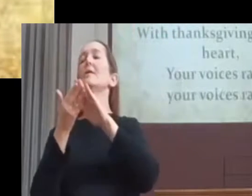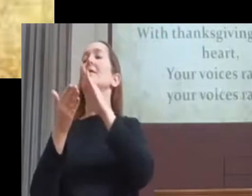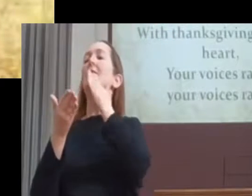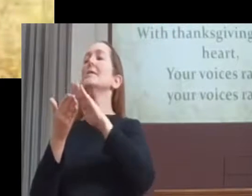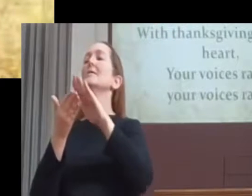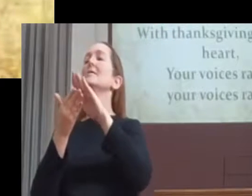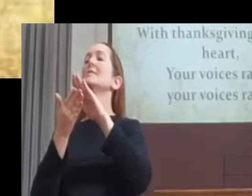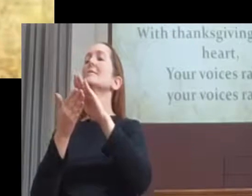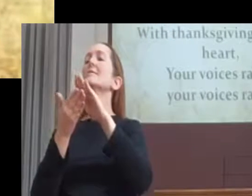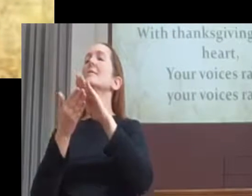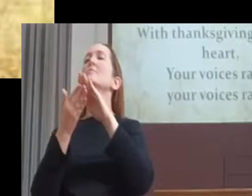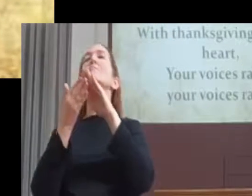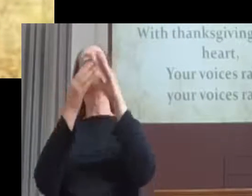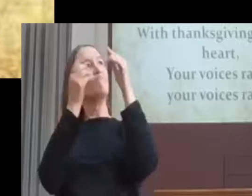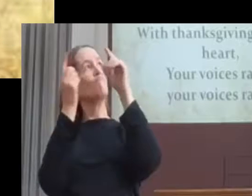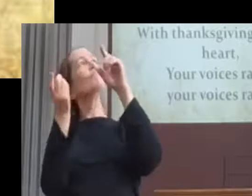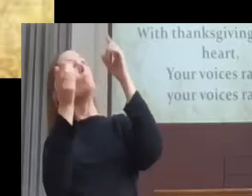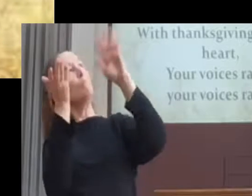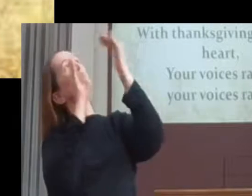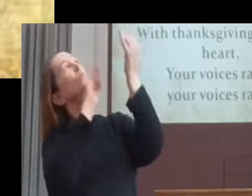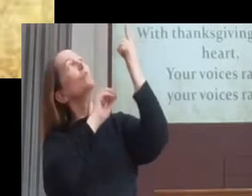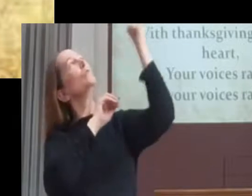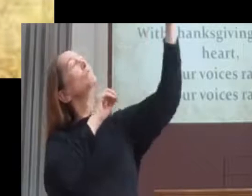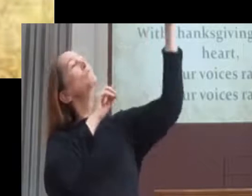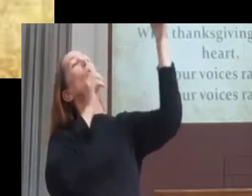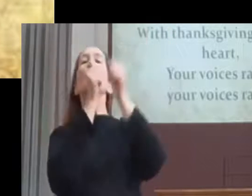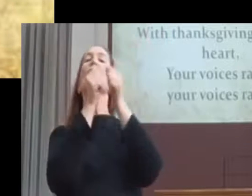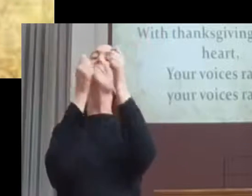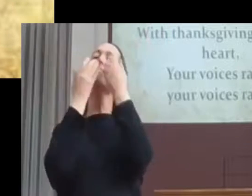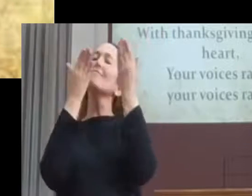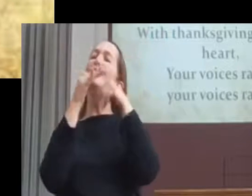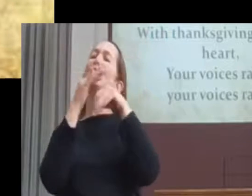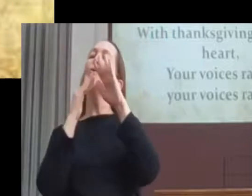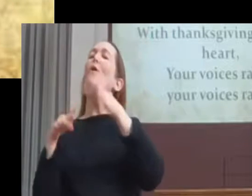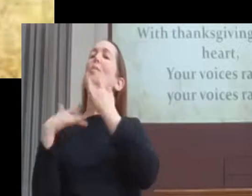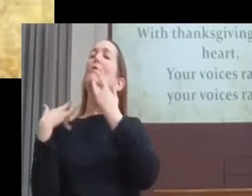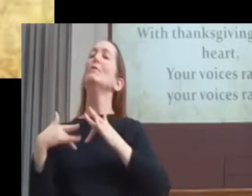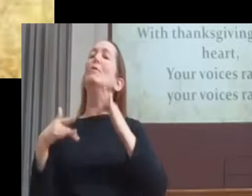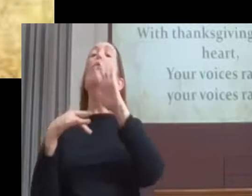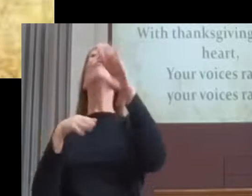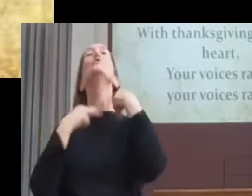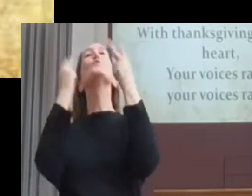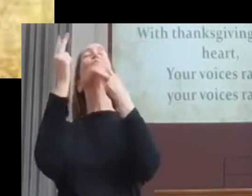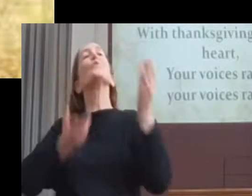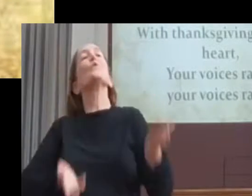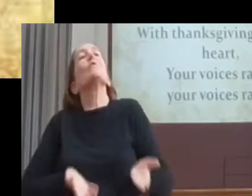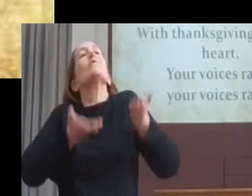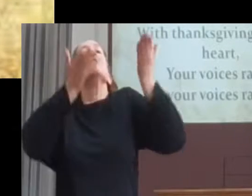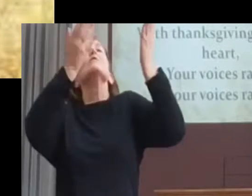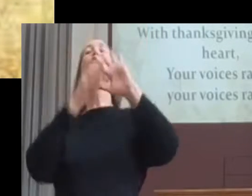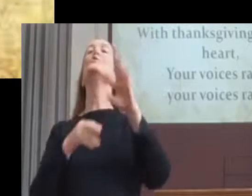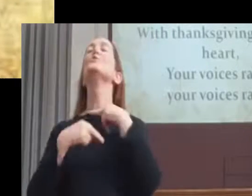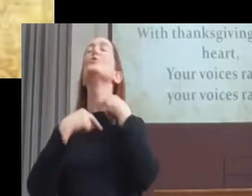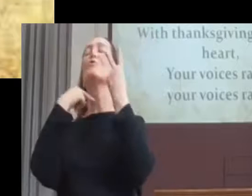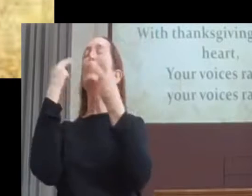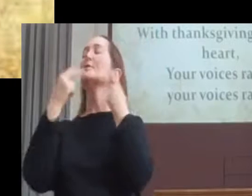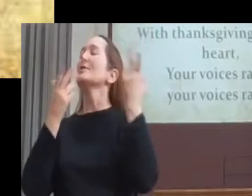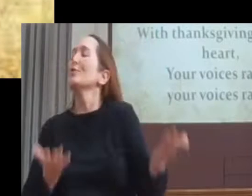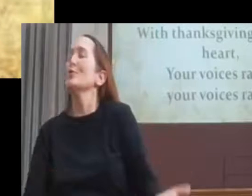him praise. Come into his presence with thanksgiving in your heart, your voice